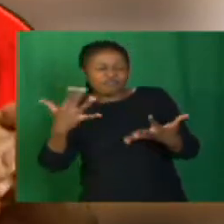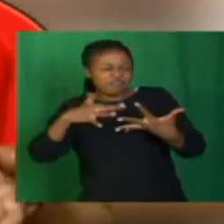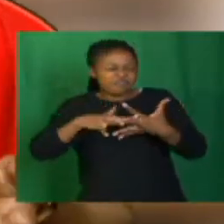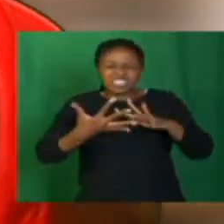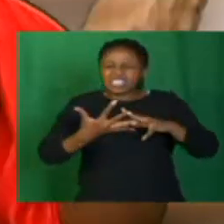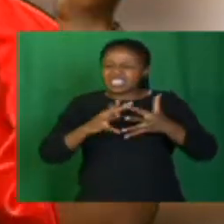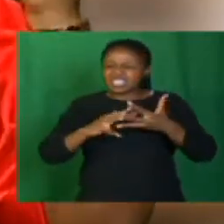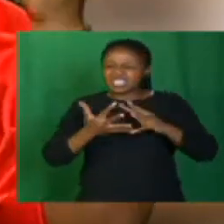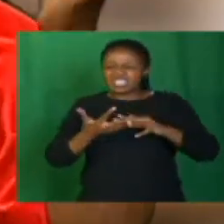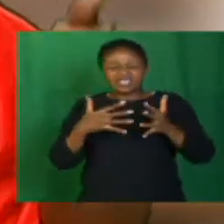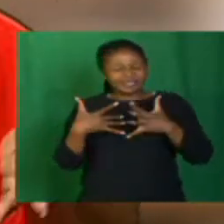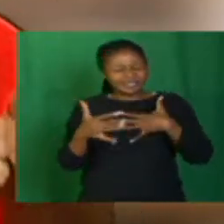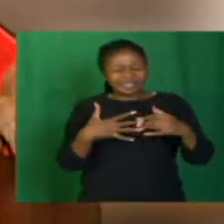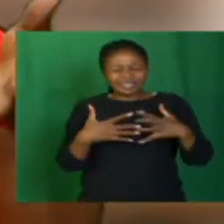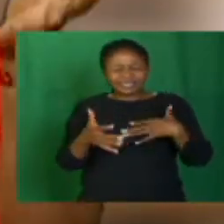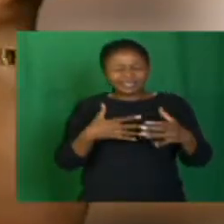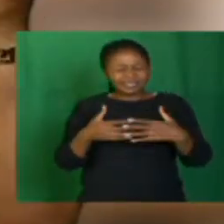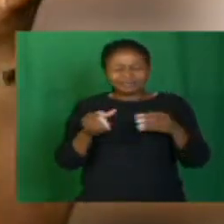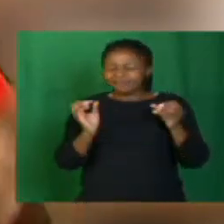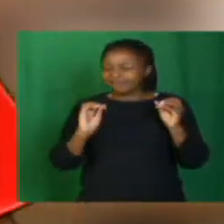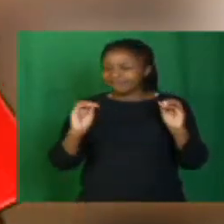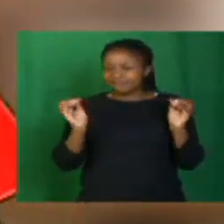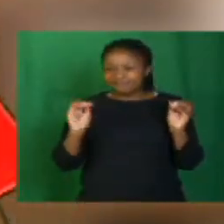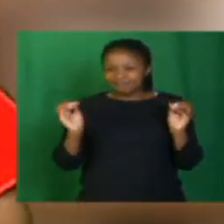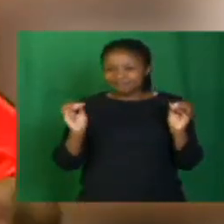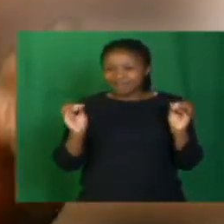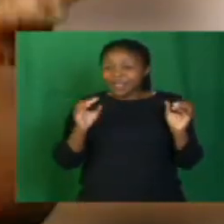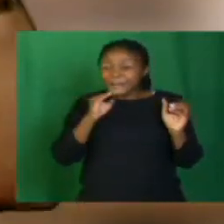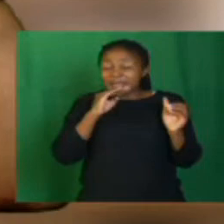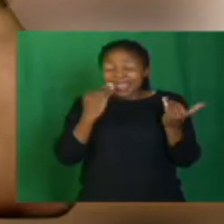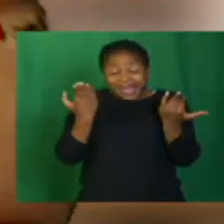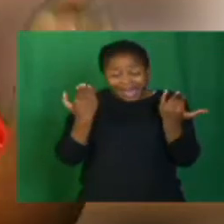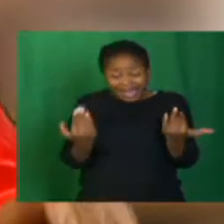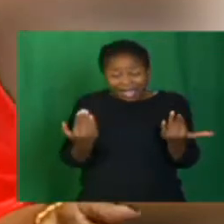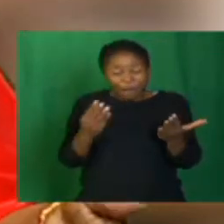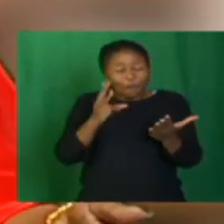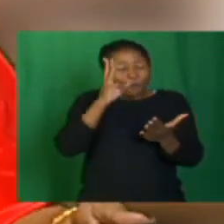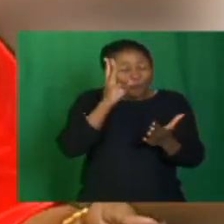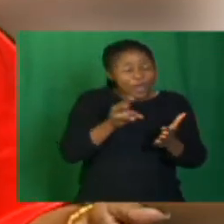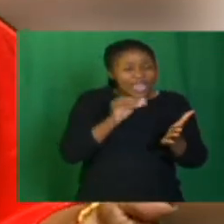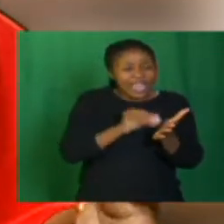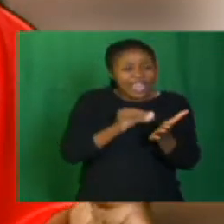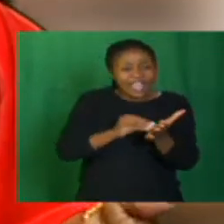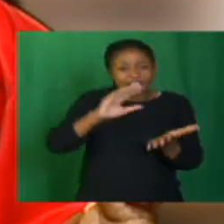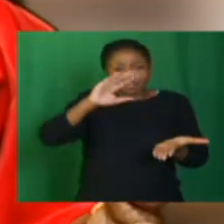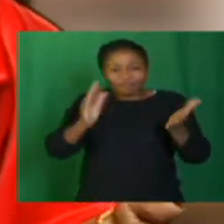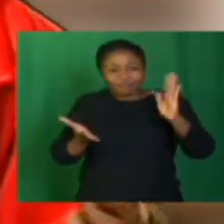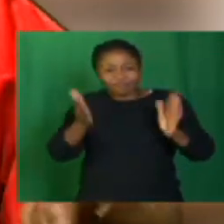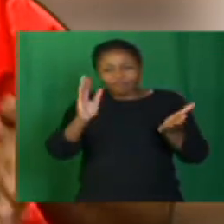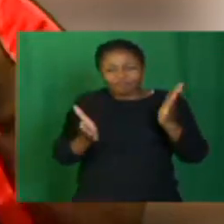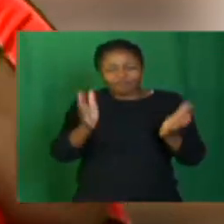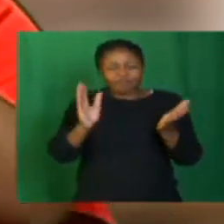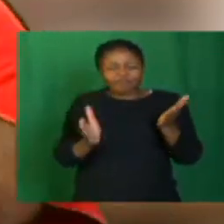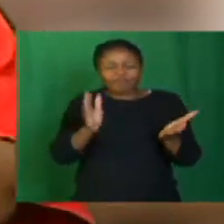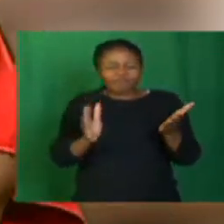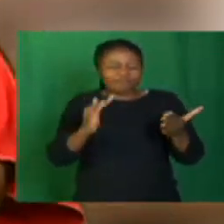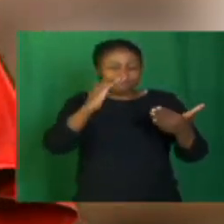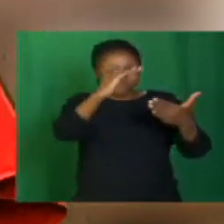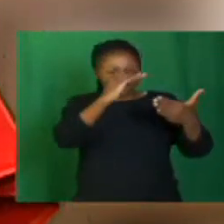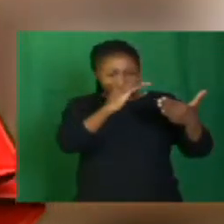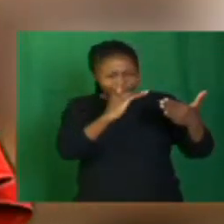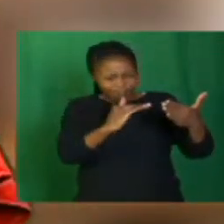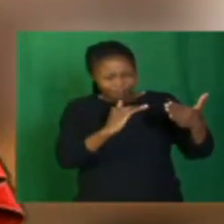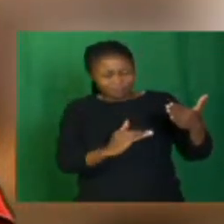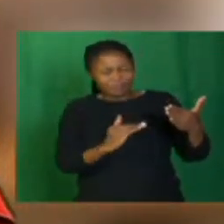look at what? A comparative table. What is entailed in a discursive composition, and what do you